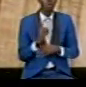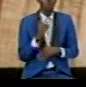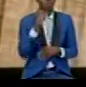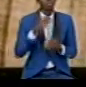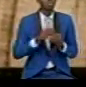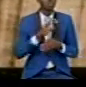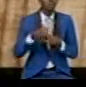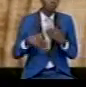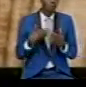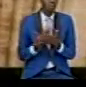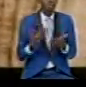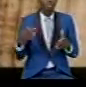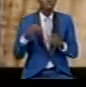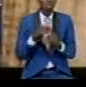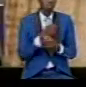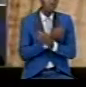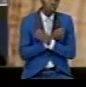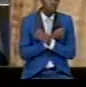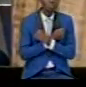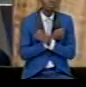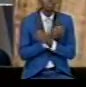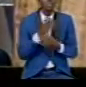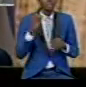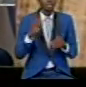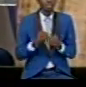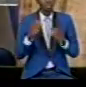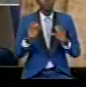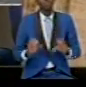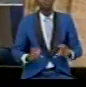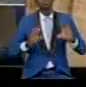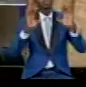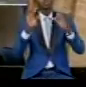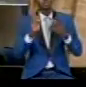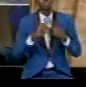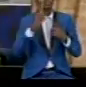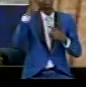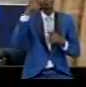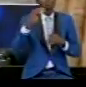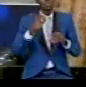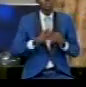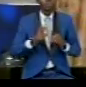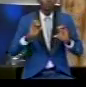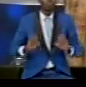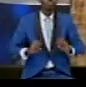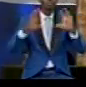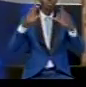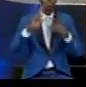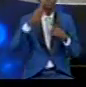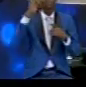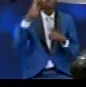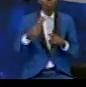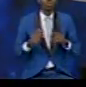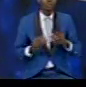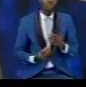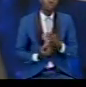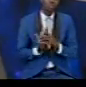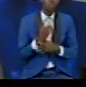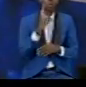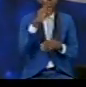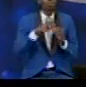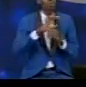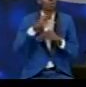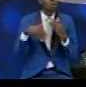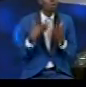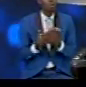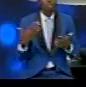things. In love, in devotion to God, in consecration to God, grow up in all things.